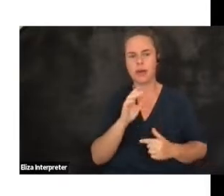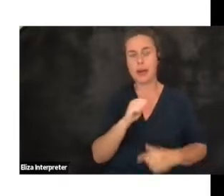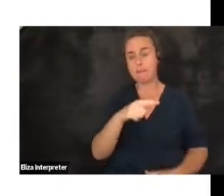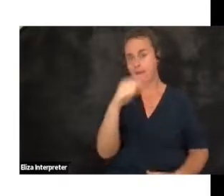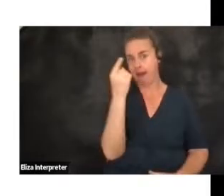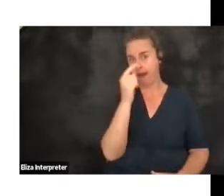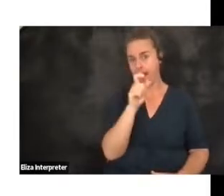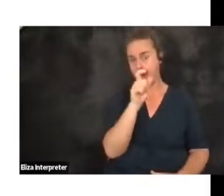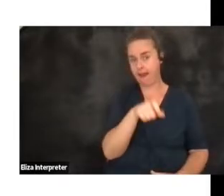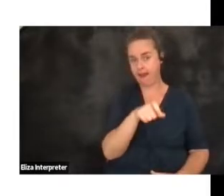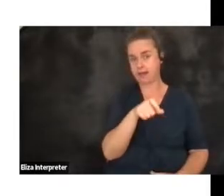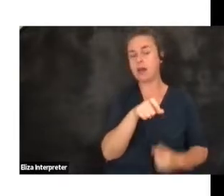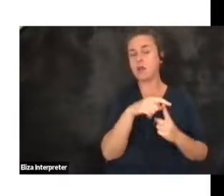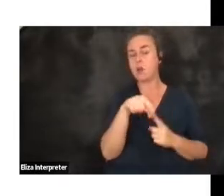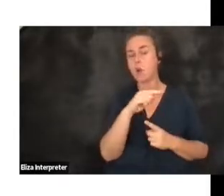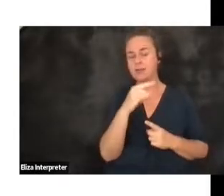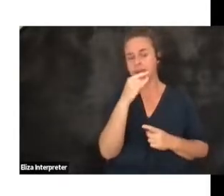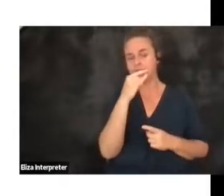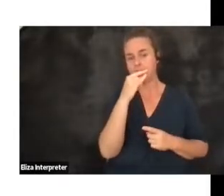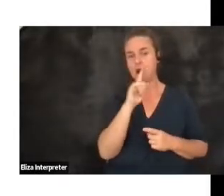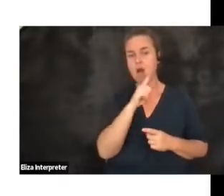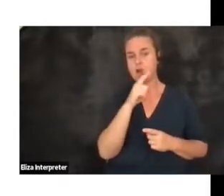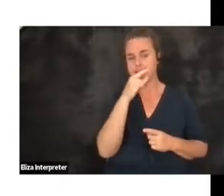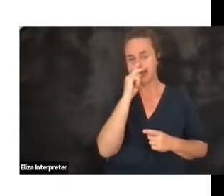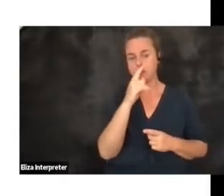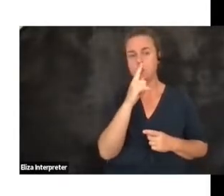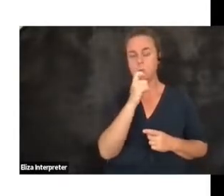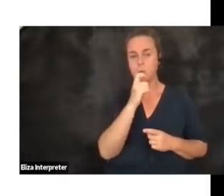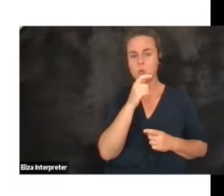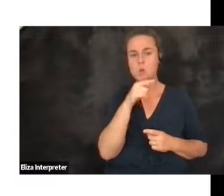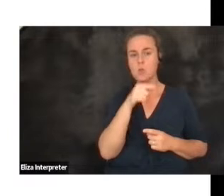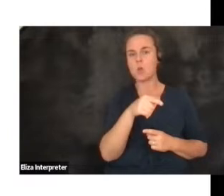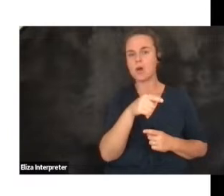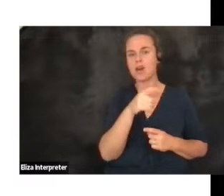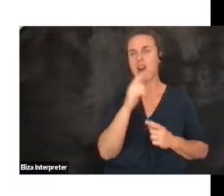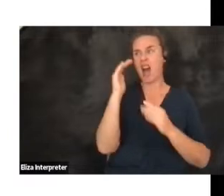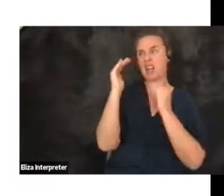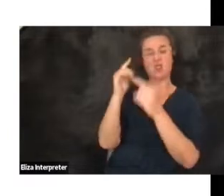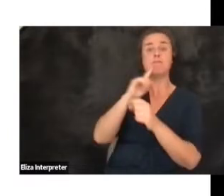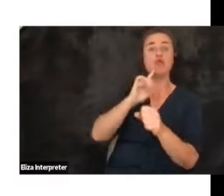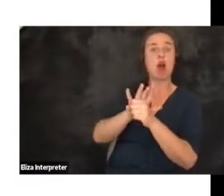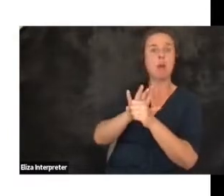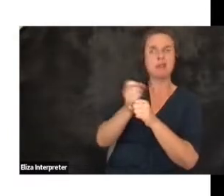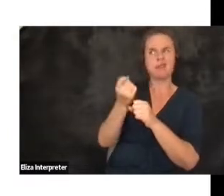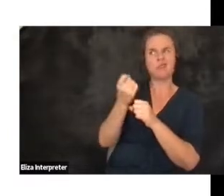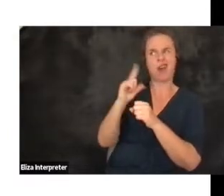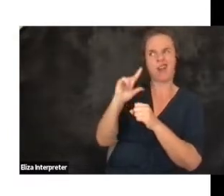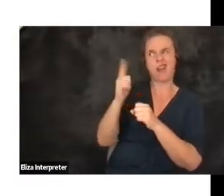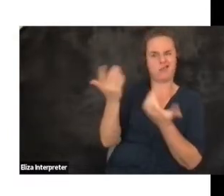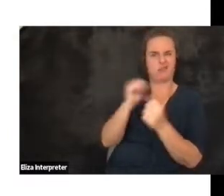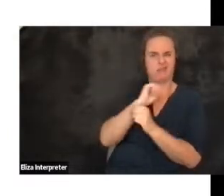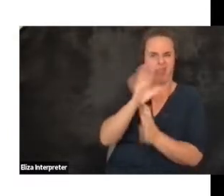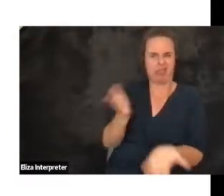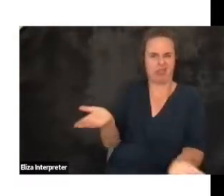black, it are the kids who had those unreliable adults, the adults who didn't bring the art